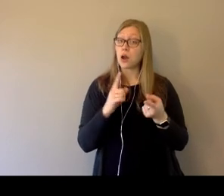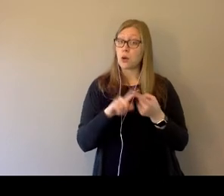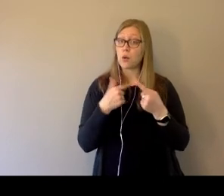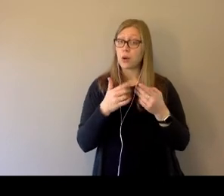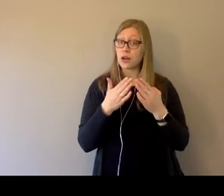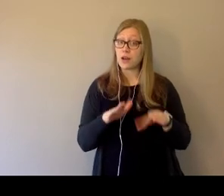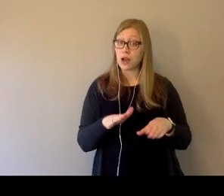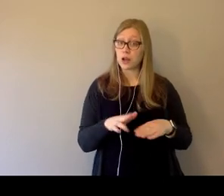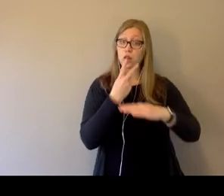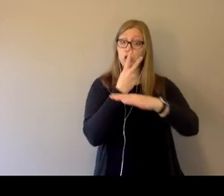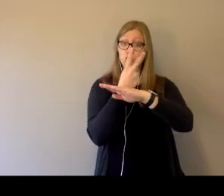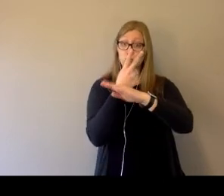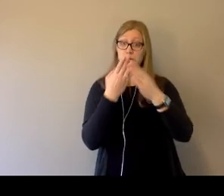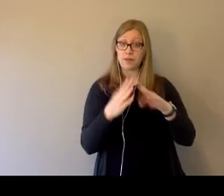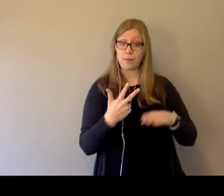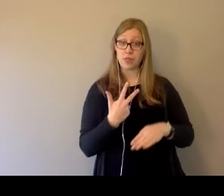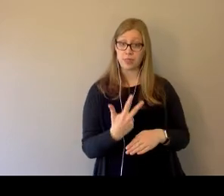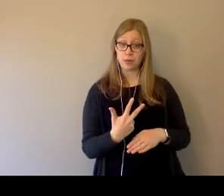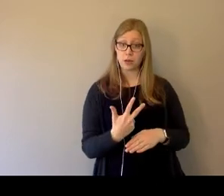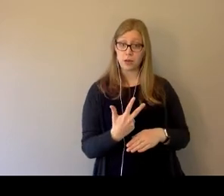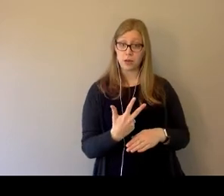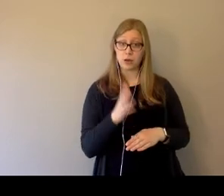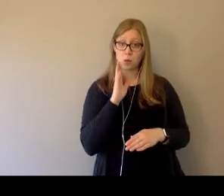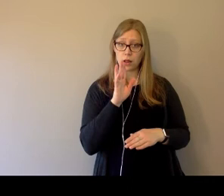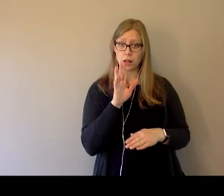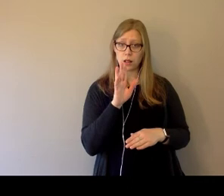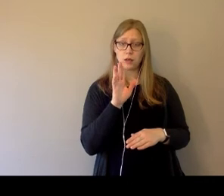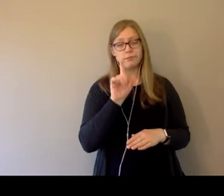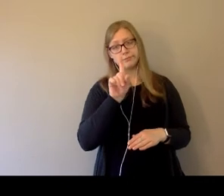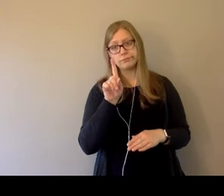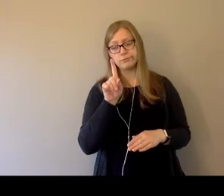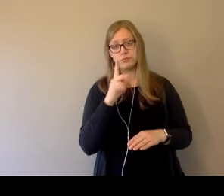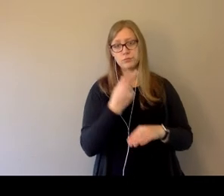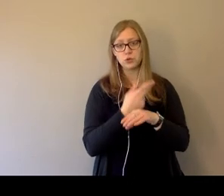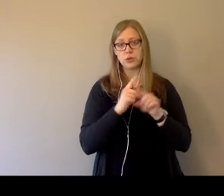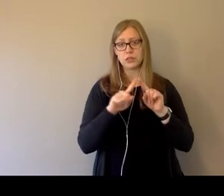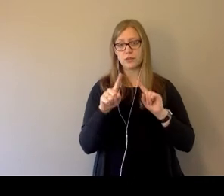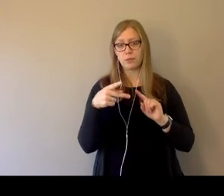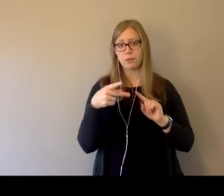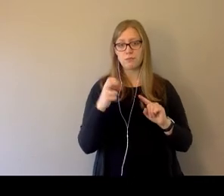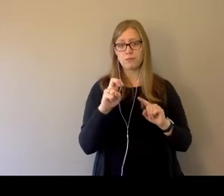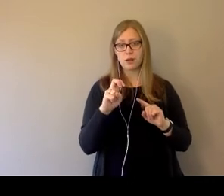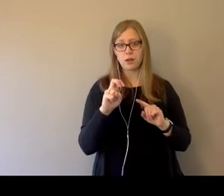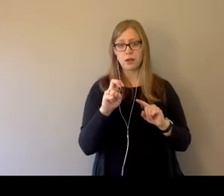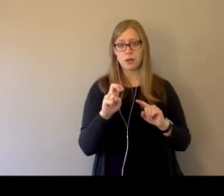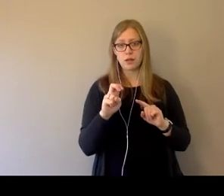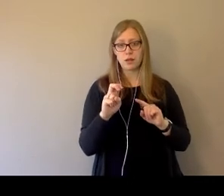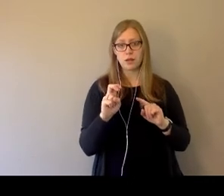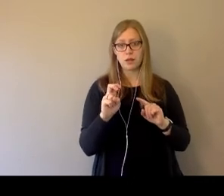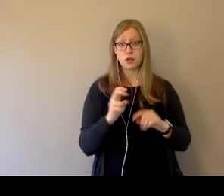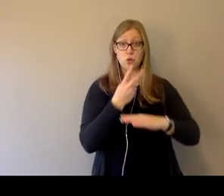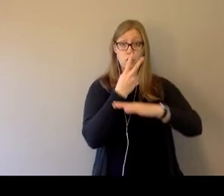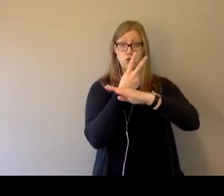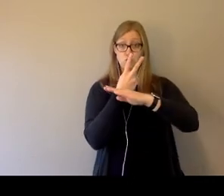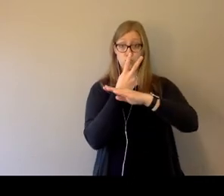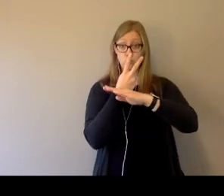2 divided by 3, that's going to give me let me use a different pen. So that's going to give me